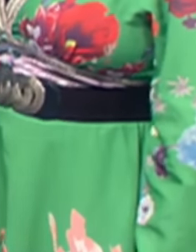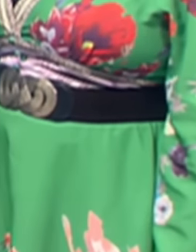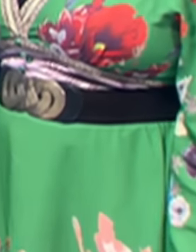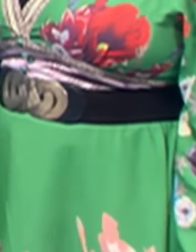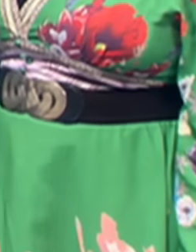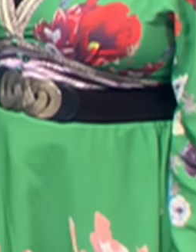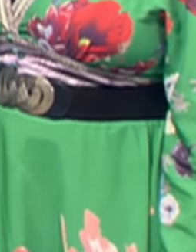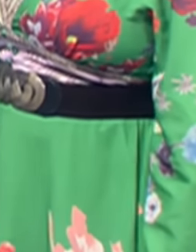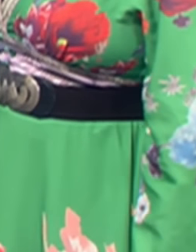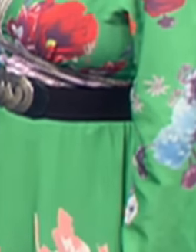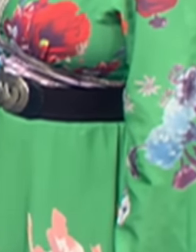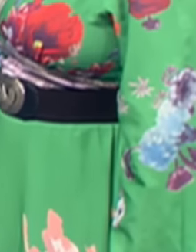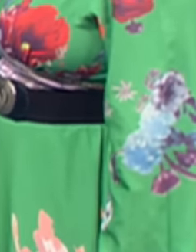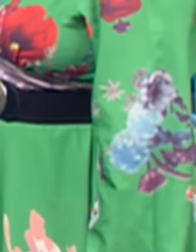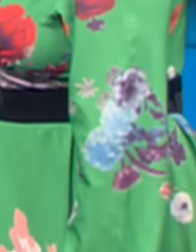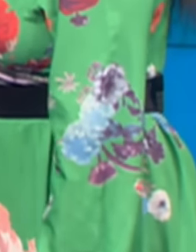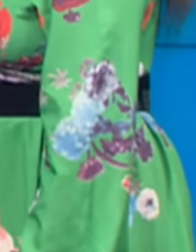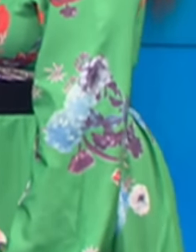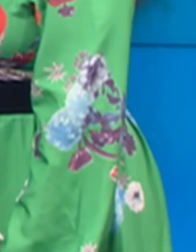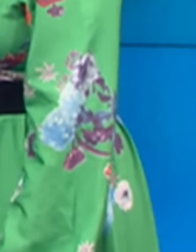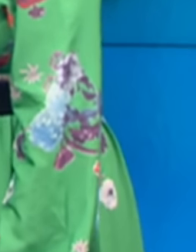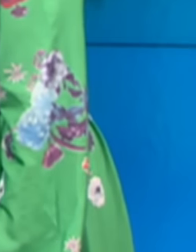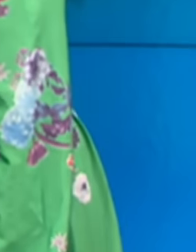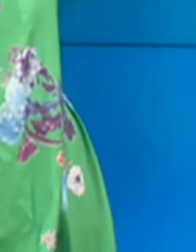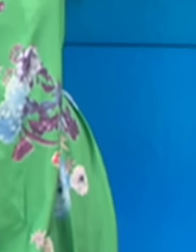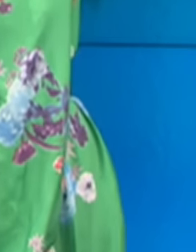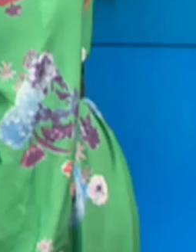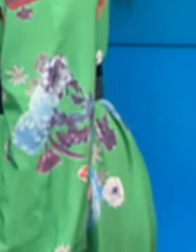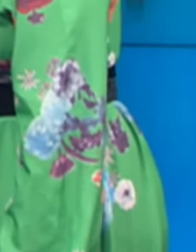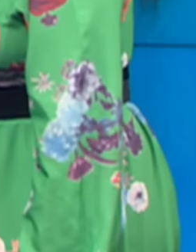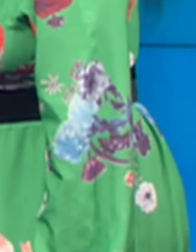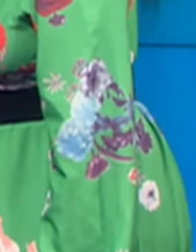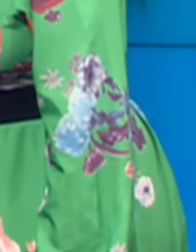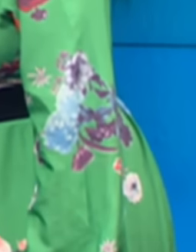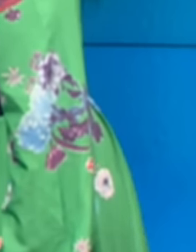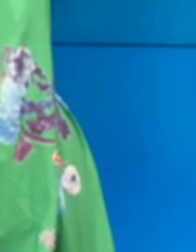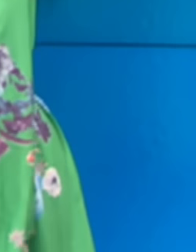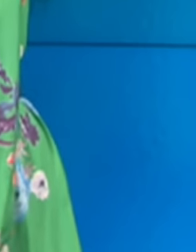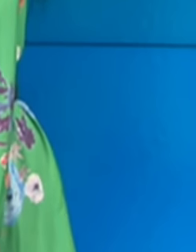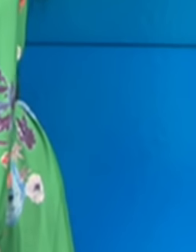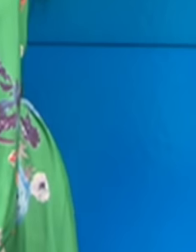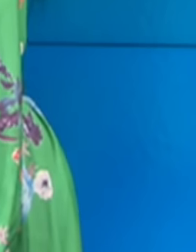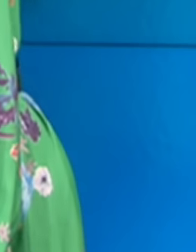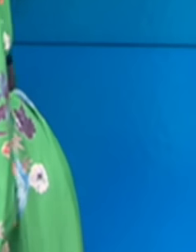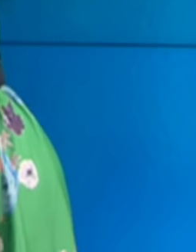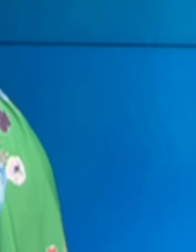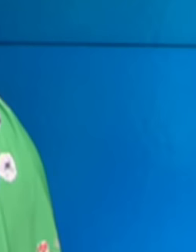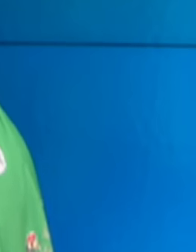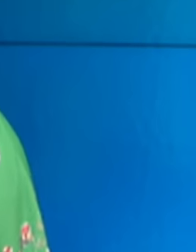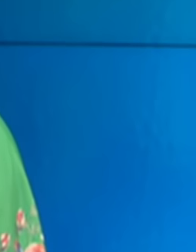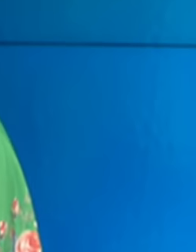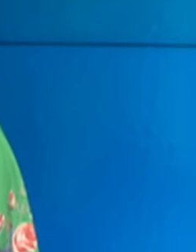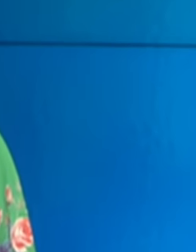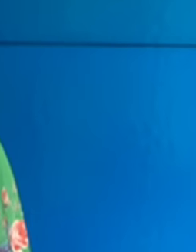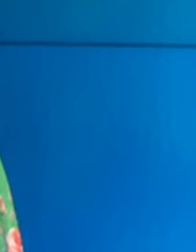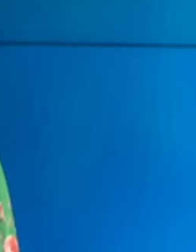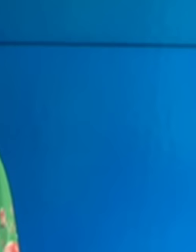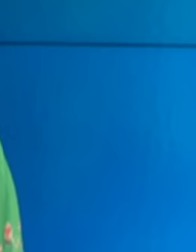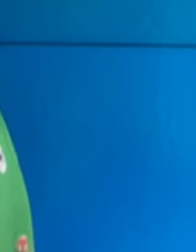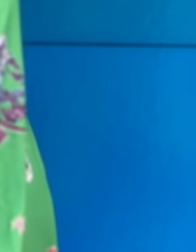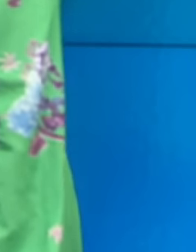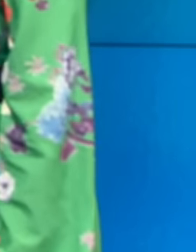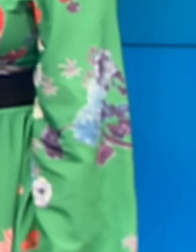ba kakanya boso ba re lemoša gore go tlabe go ntše go ne le lephothola moya wa go tonya ka mabopong a lewatle go tsenela gona go ya Eastern Cape le